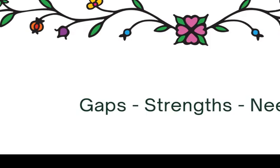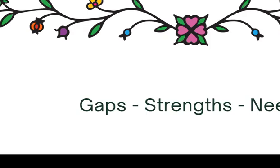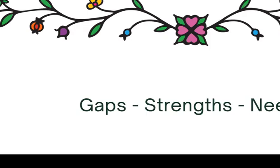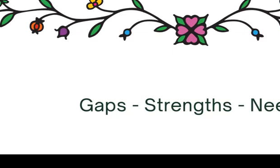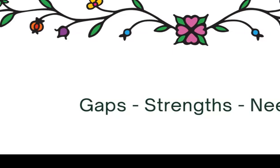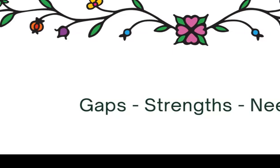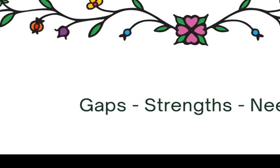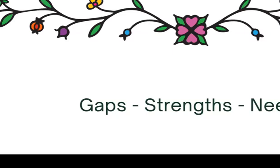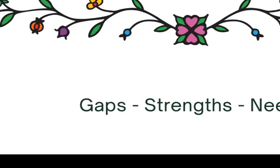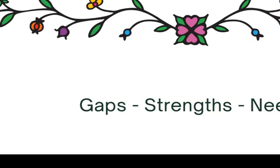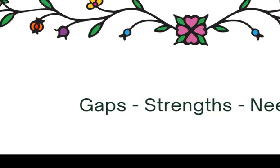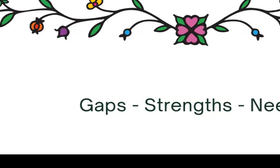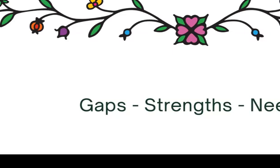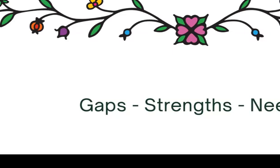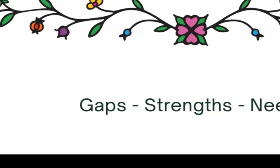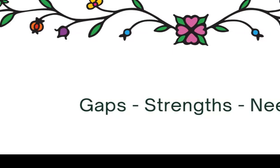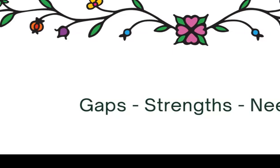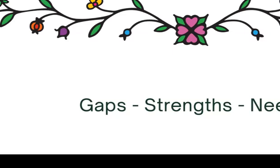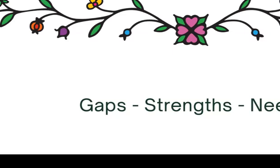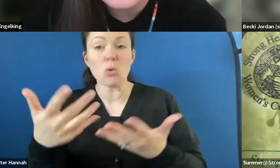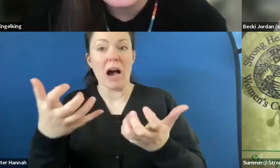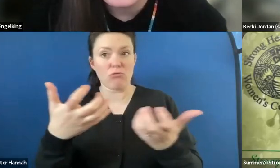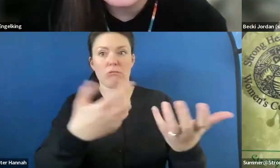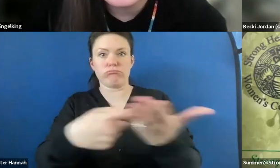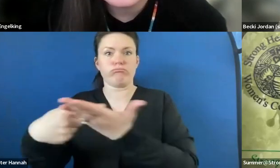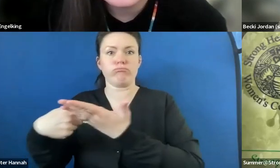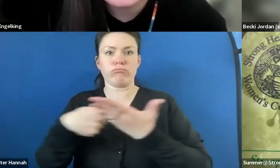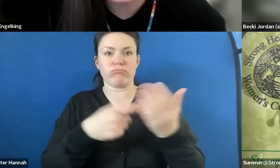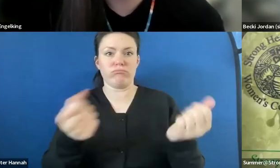you? So I'm going to stop this share.